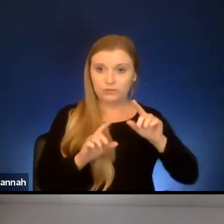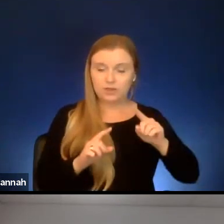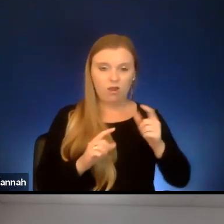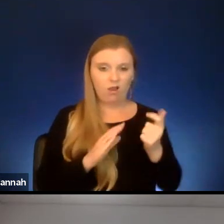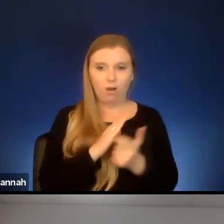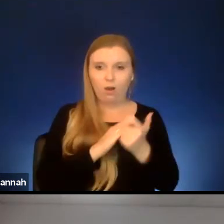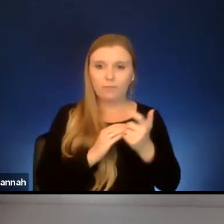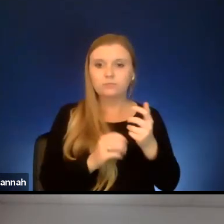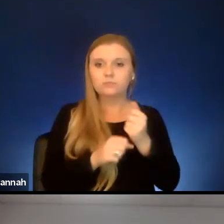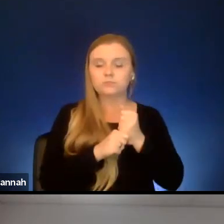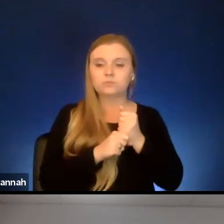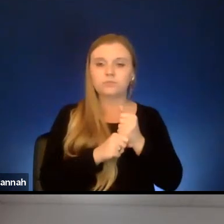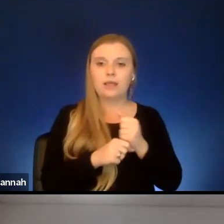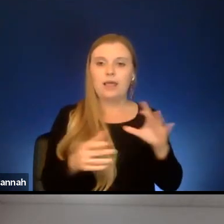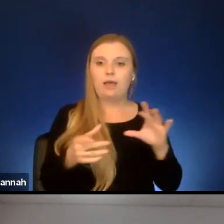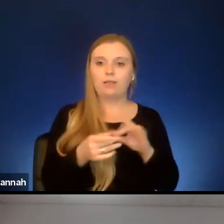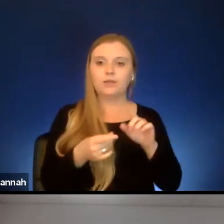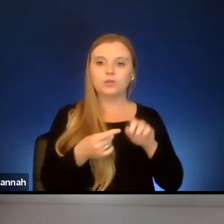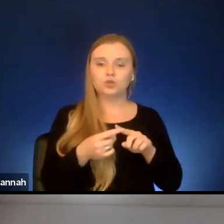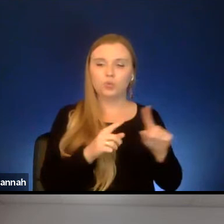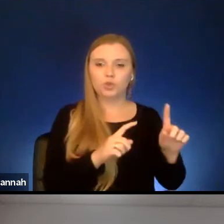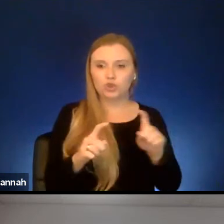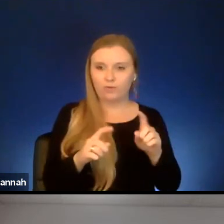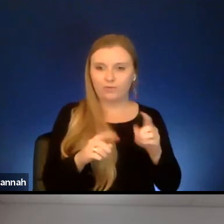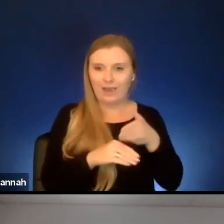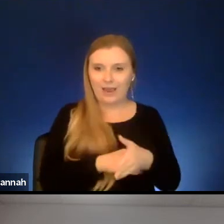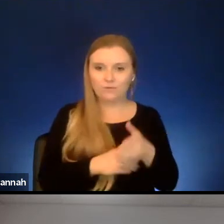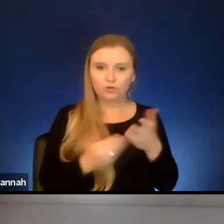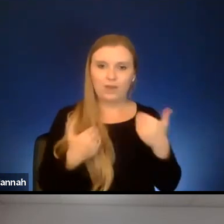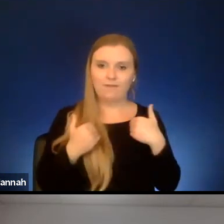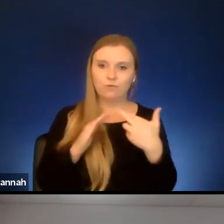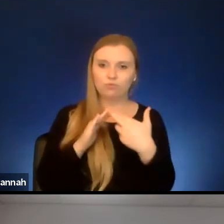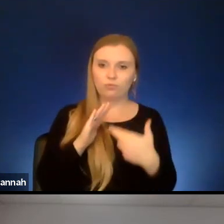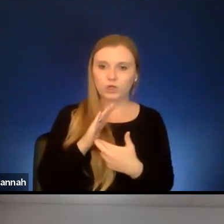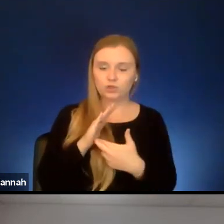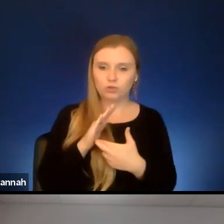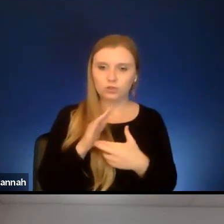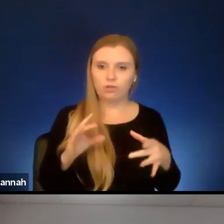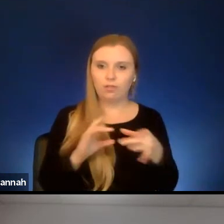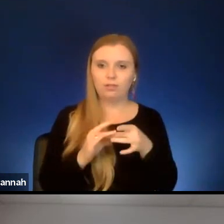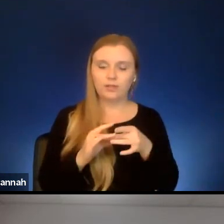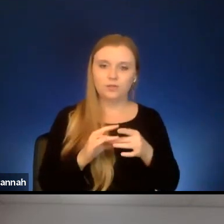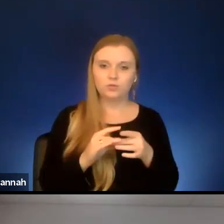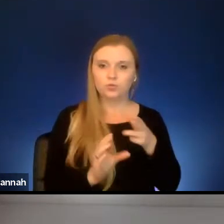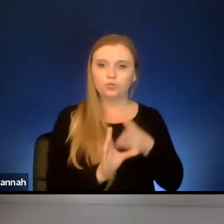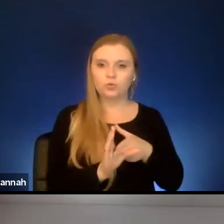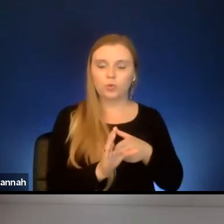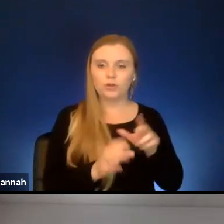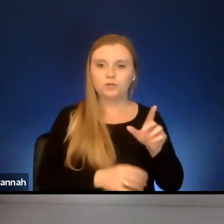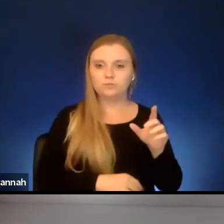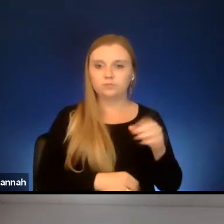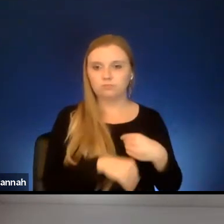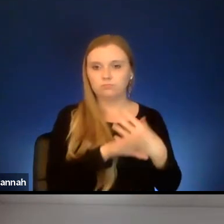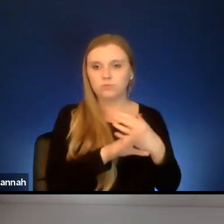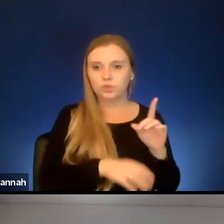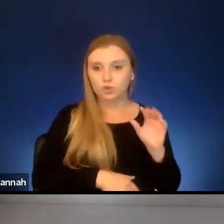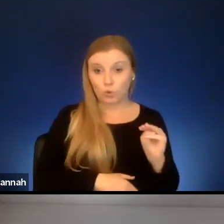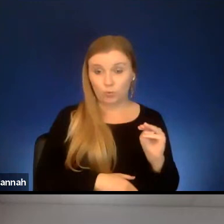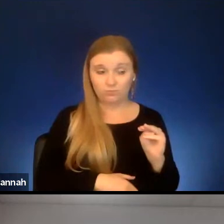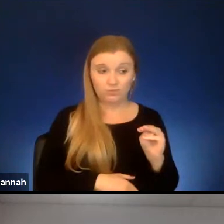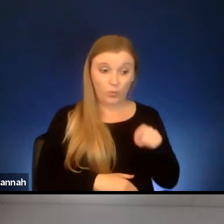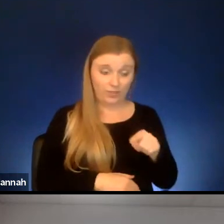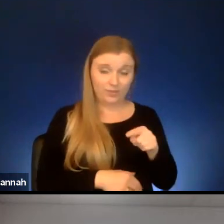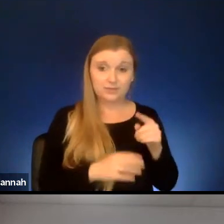to the survey after, because you had a registration link that you used to attend the Zoom meeting. So following this session, you should